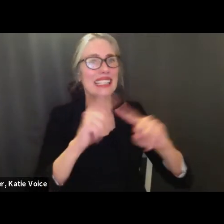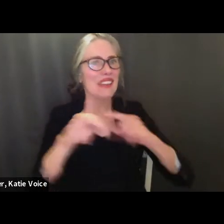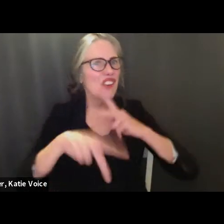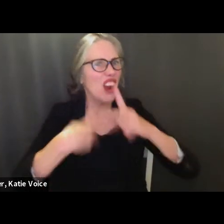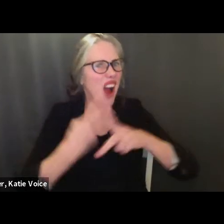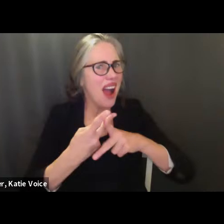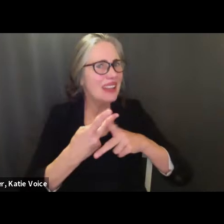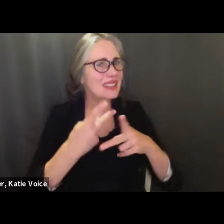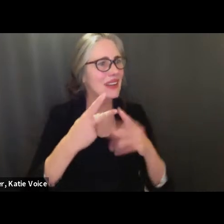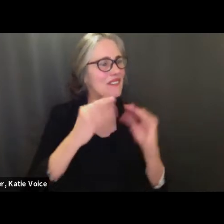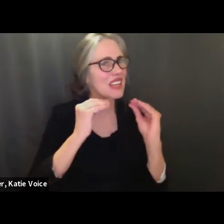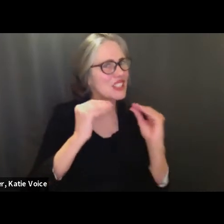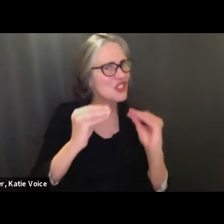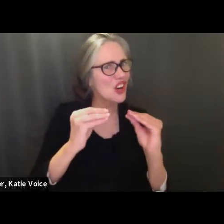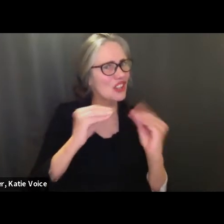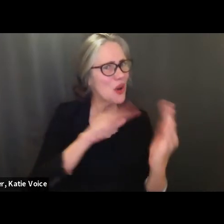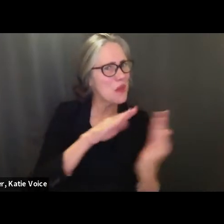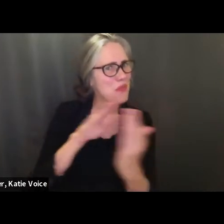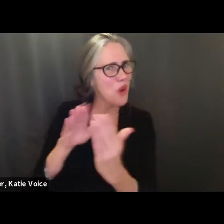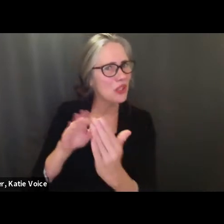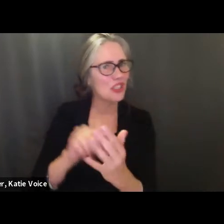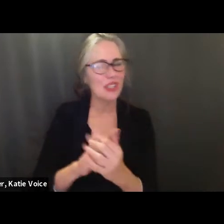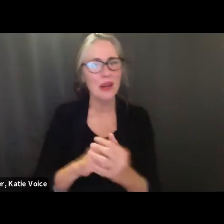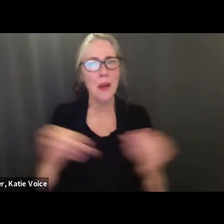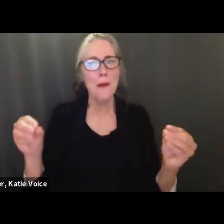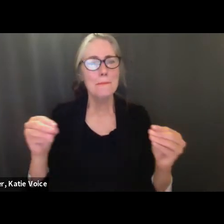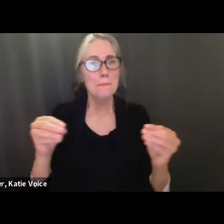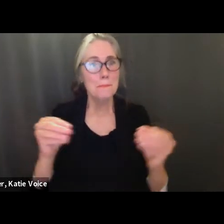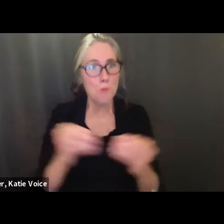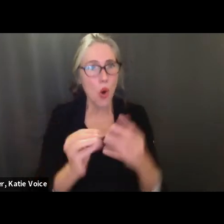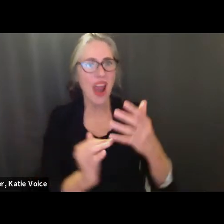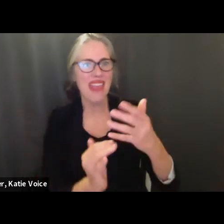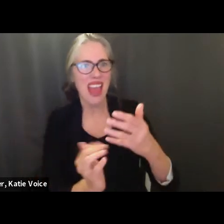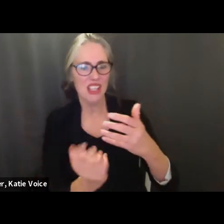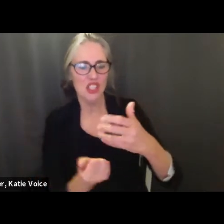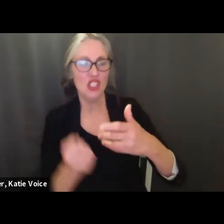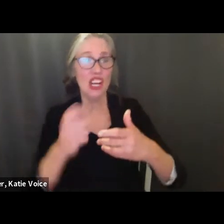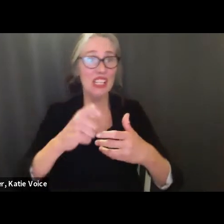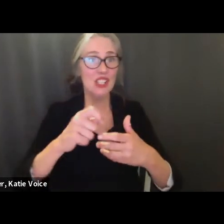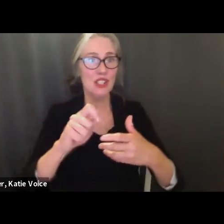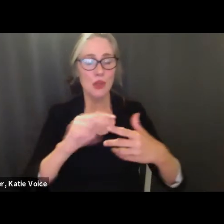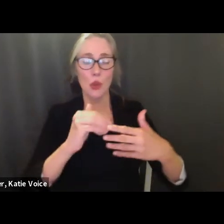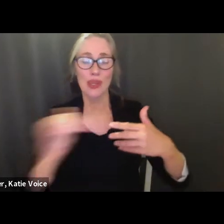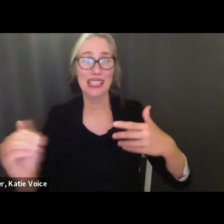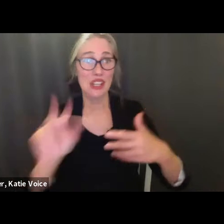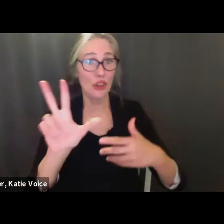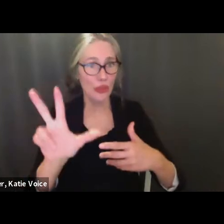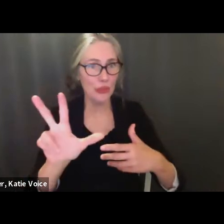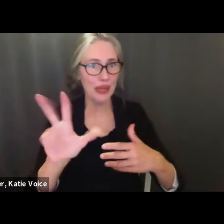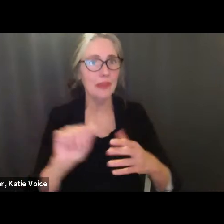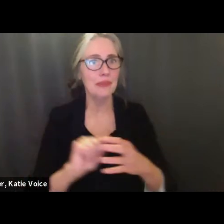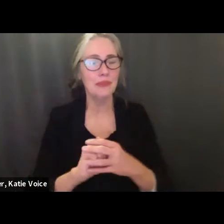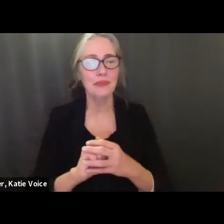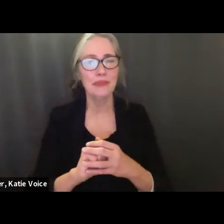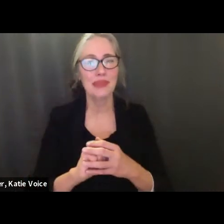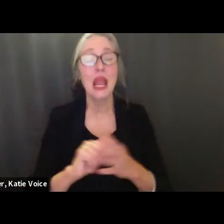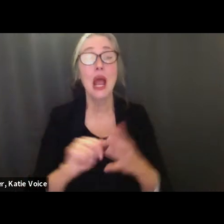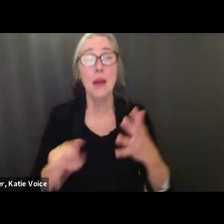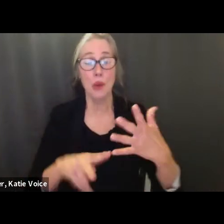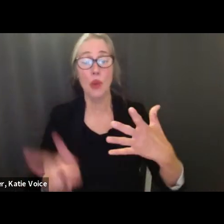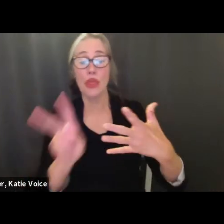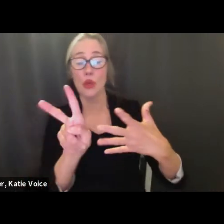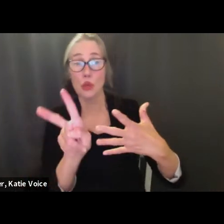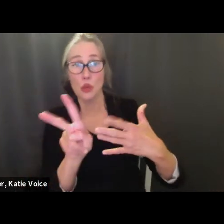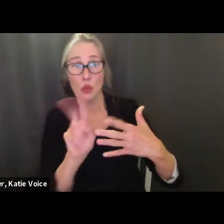the classroom, tier 2 more focused, and tier 3 highly focused. But yes, the tier 2 and 3 is